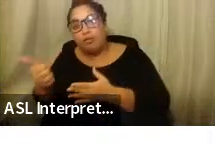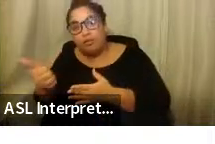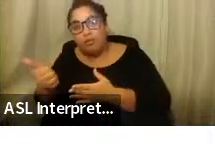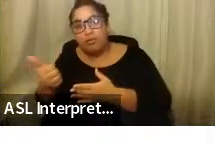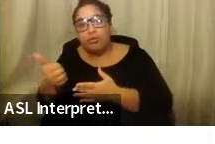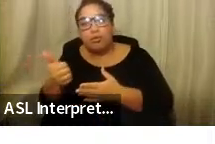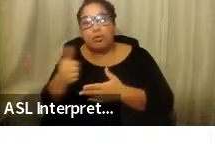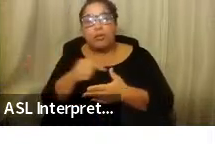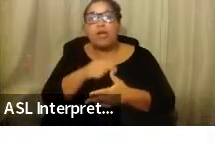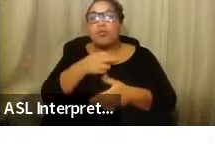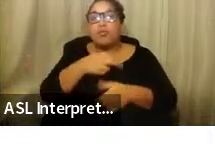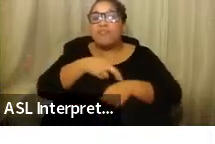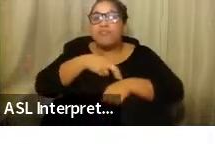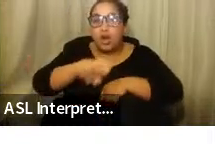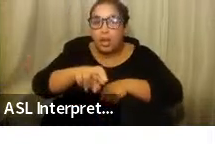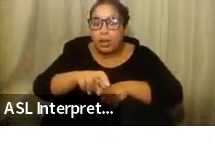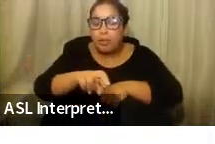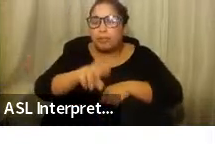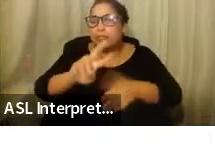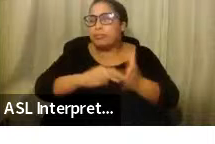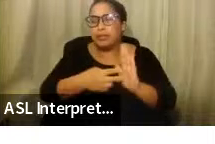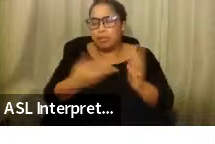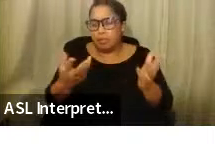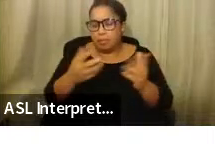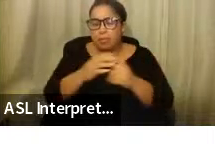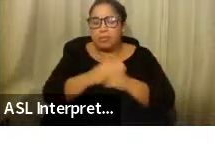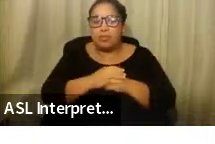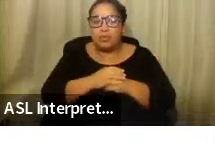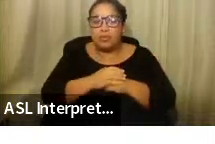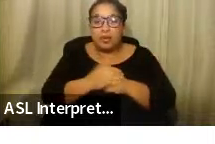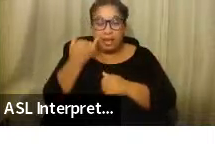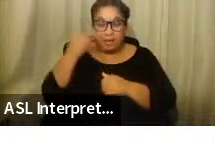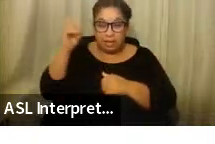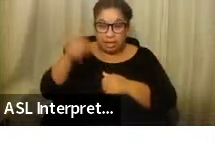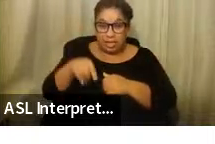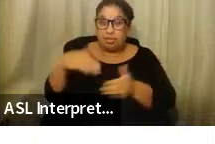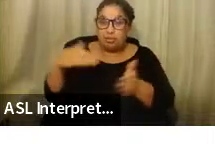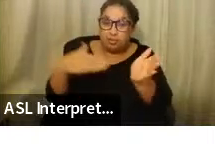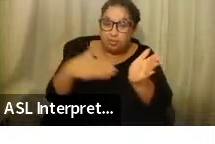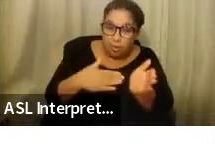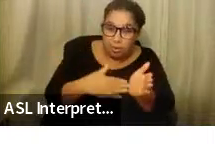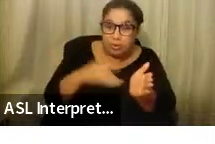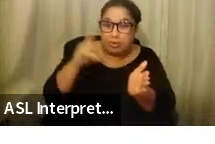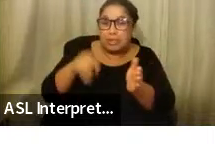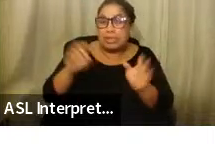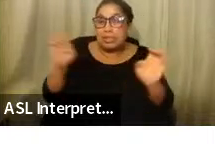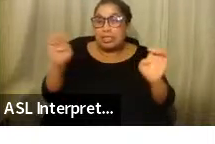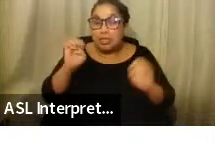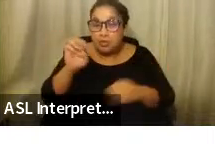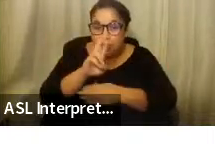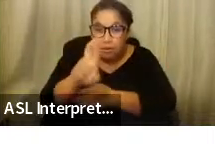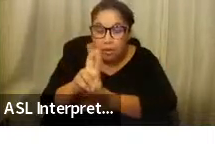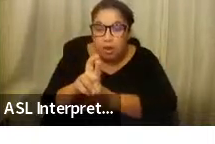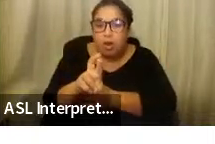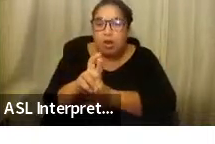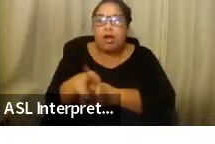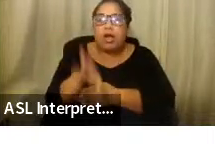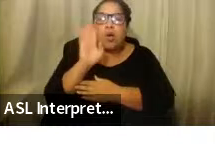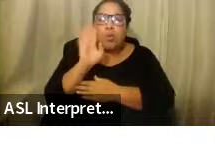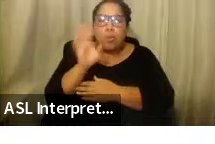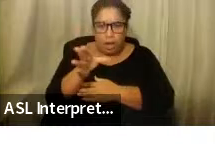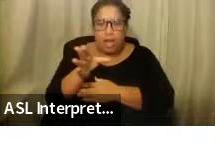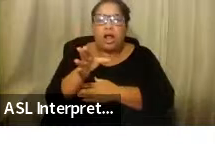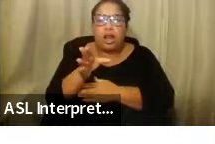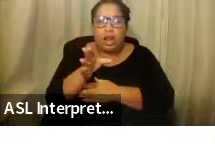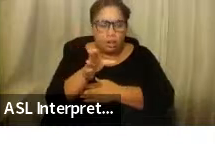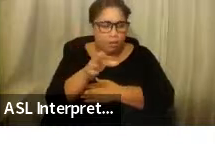actually refer them. So what that means is if they really need medical care and they need to go to an emergency room, then they will absolutely be